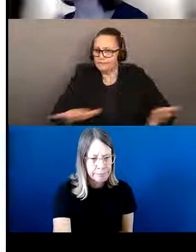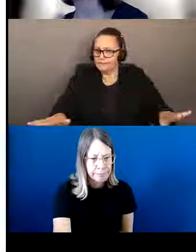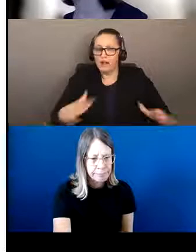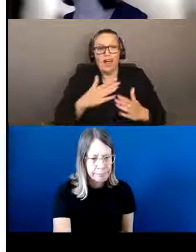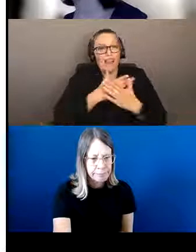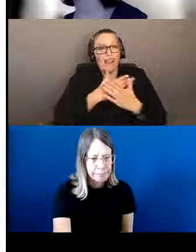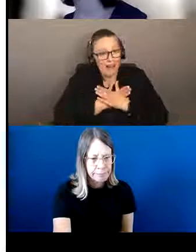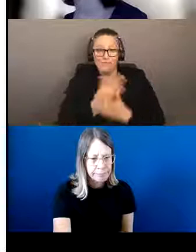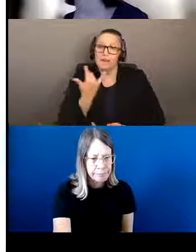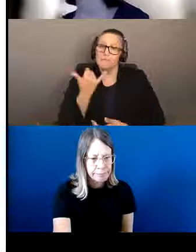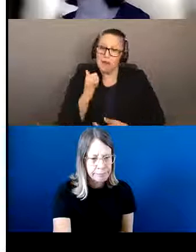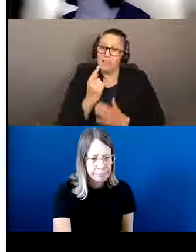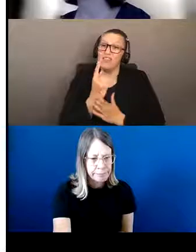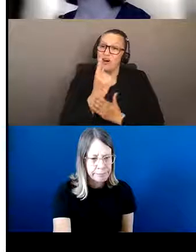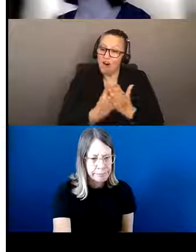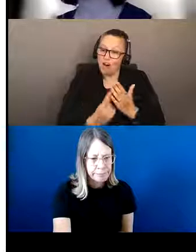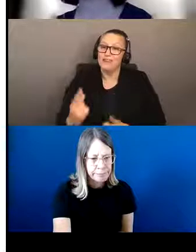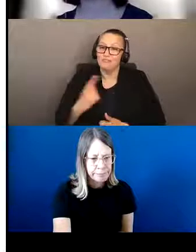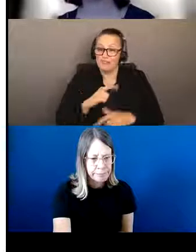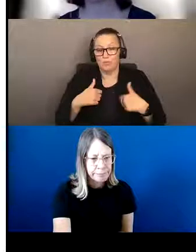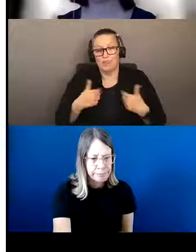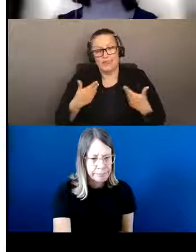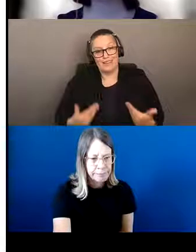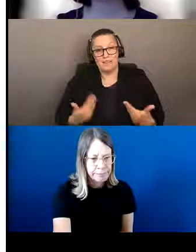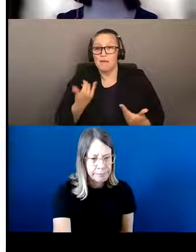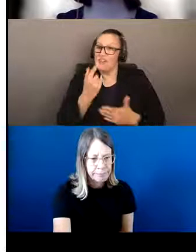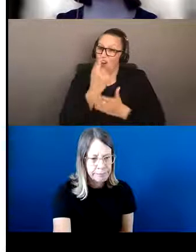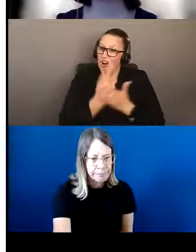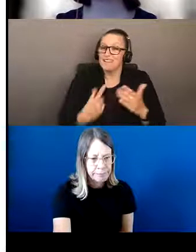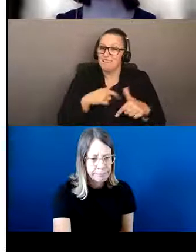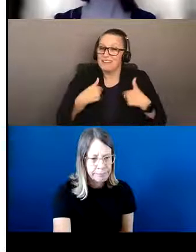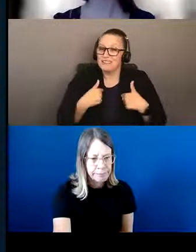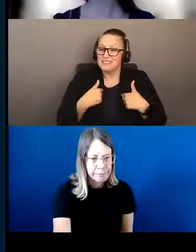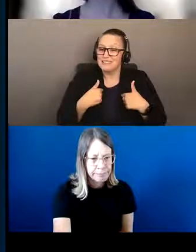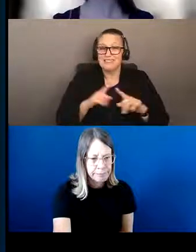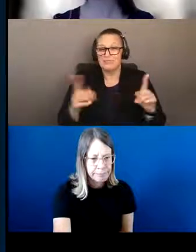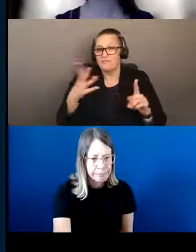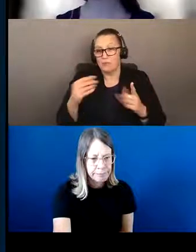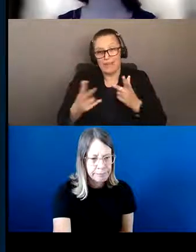thing that separates us from monstrous beasts. The end.